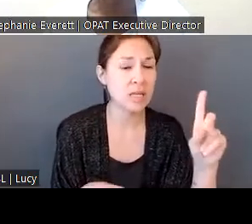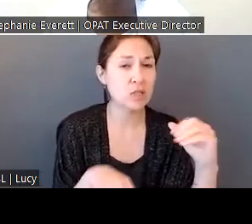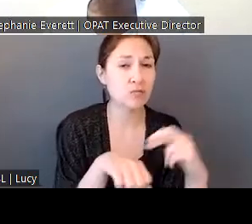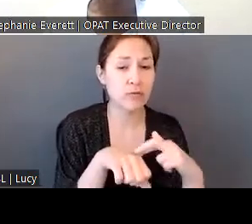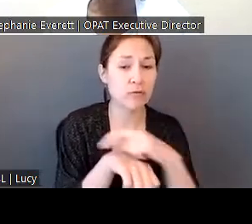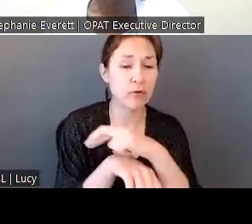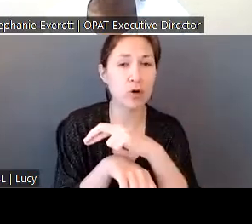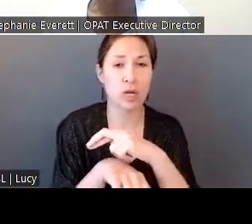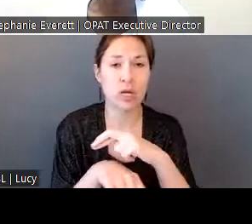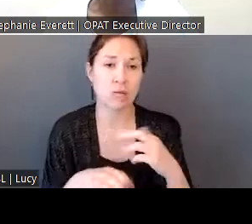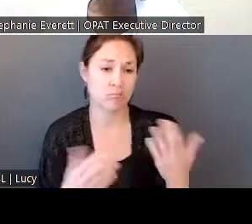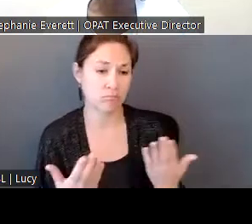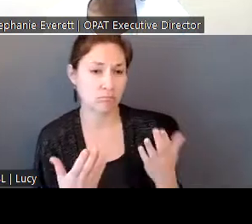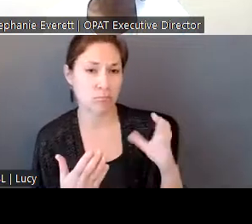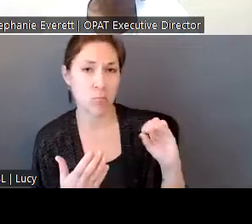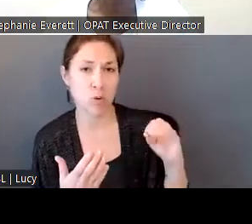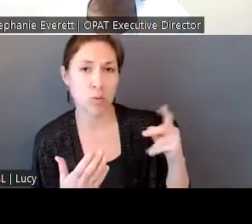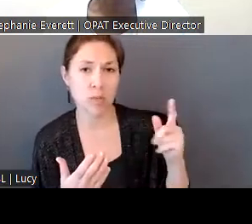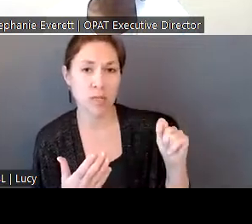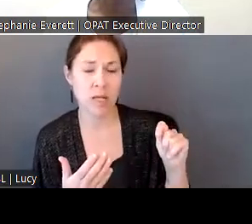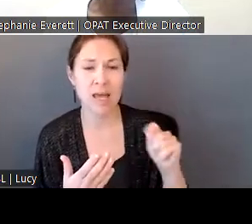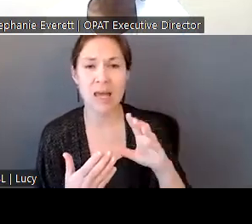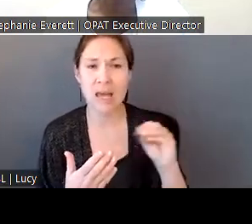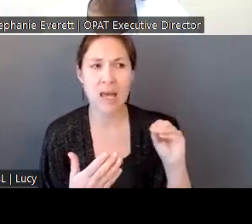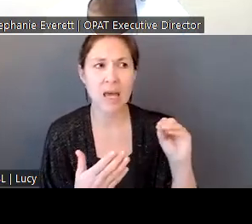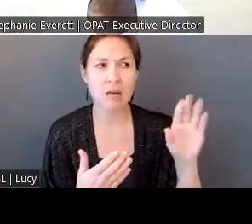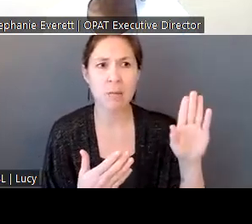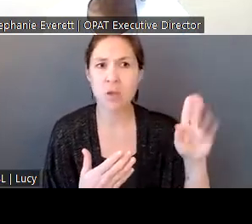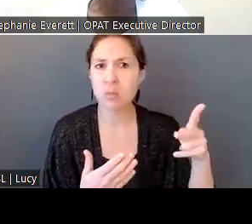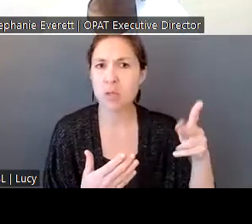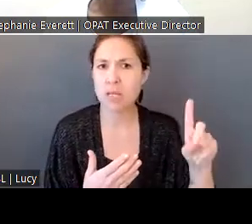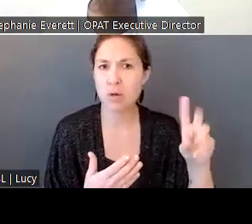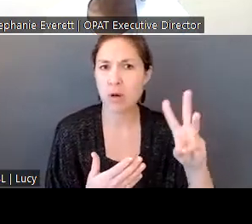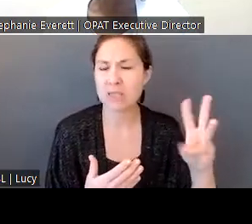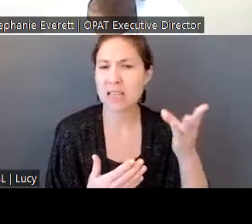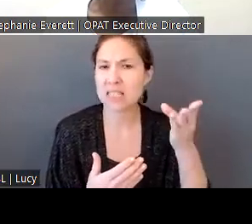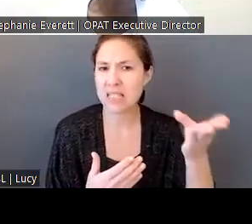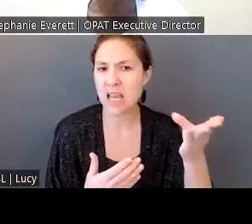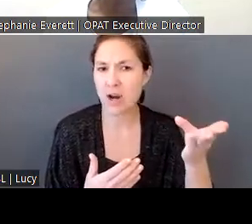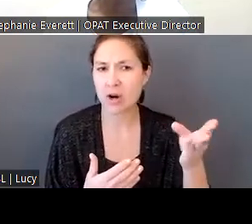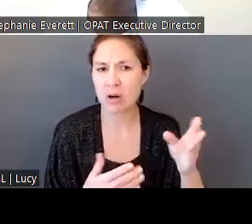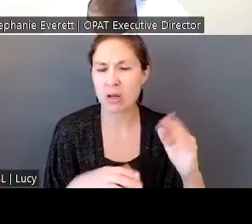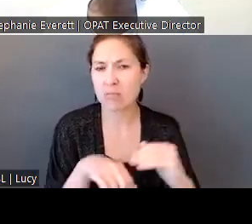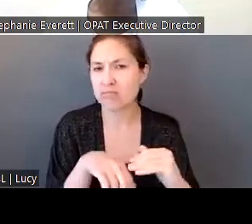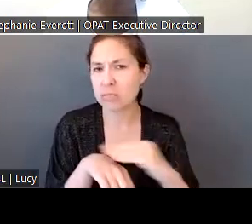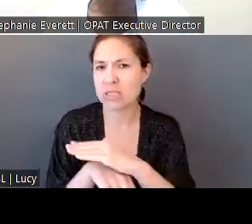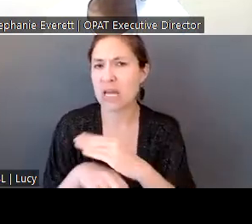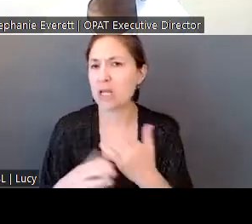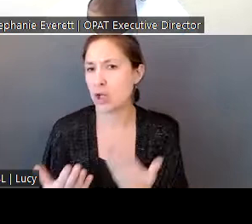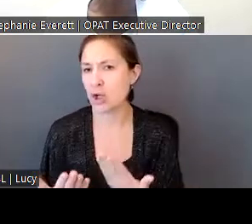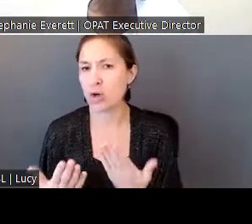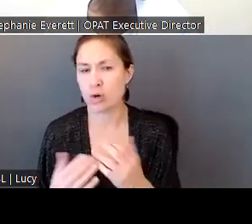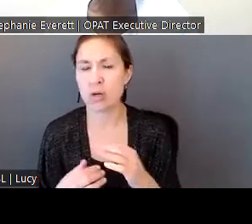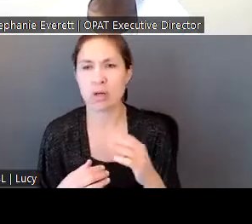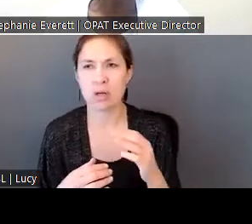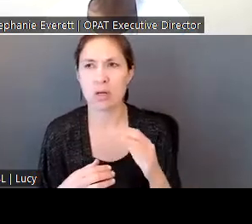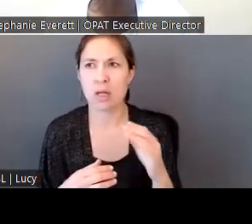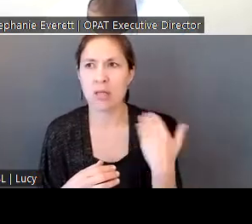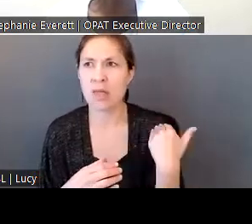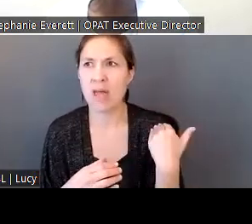that on the BPD website, they direct them to us as well. So we did talk about that at the last CRB